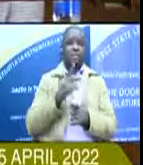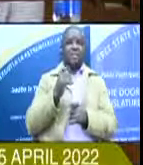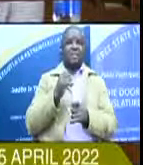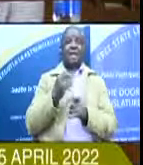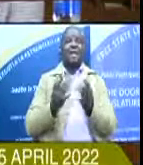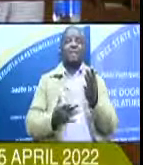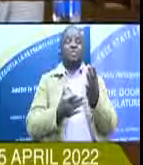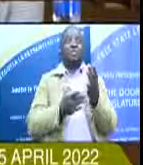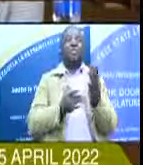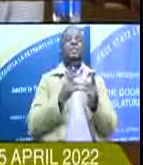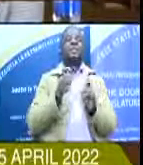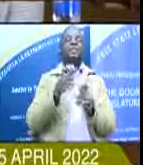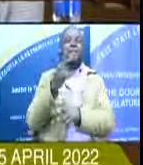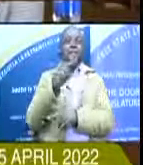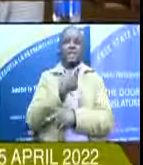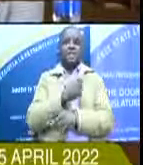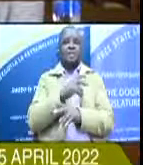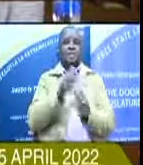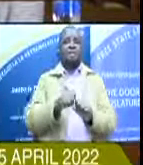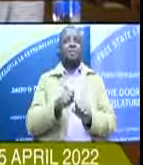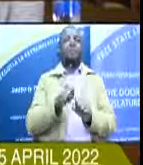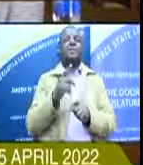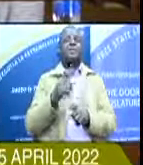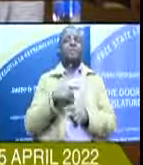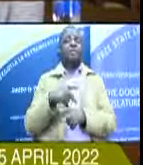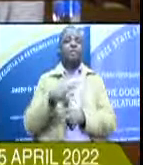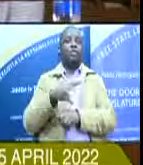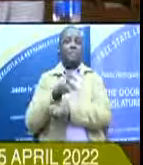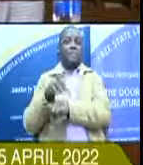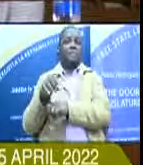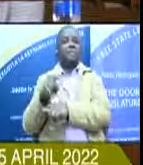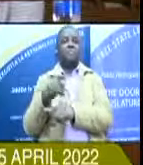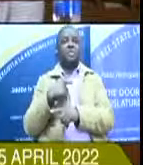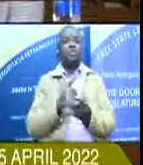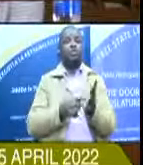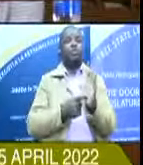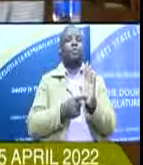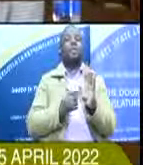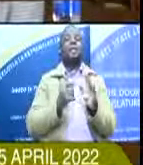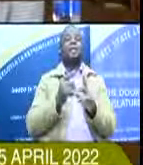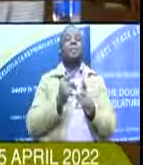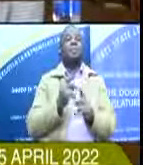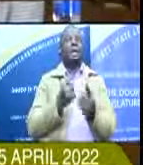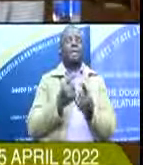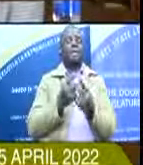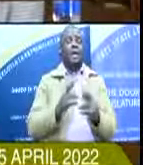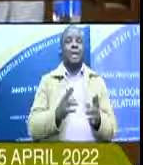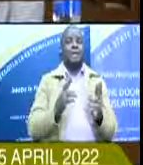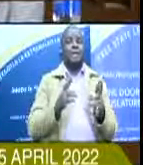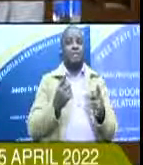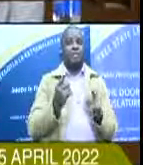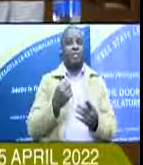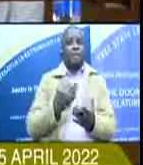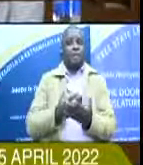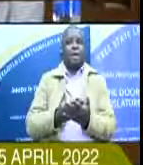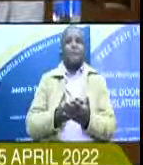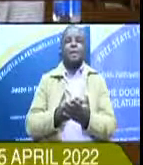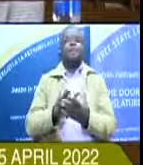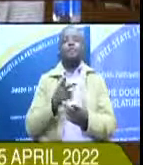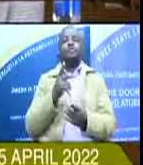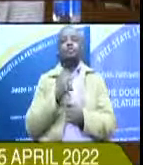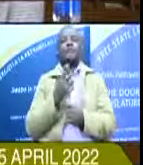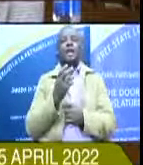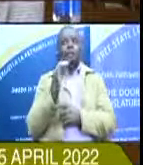system at all sites in the province is evidence of the readiness of the department to embrace the fourth industrial revolution